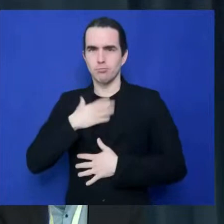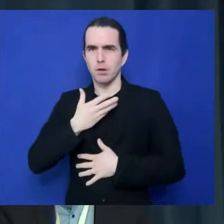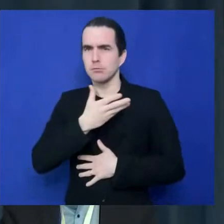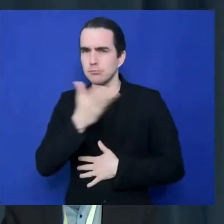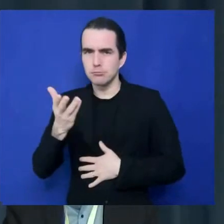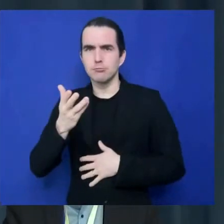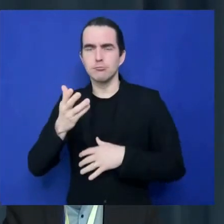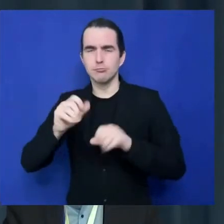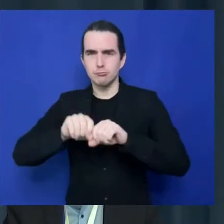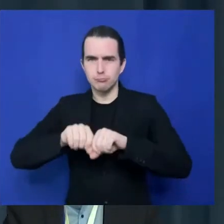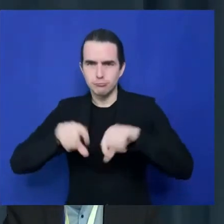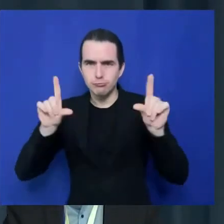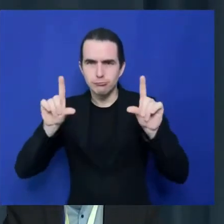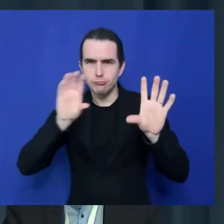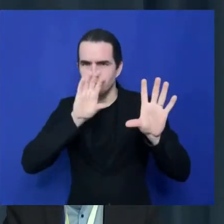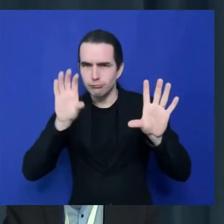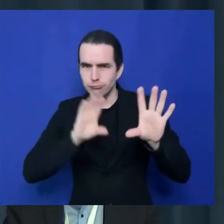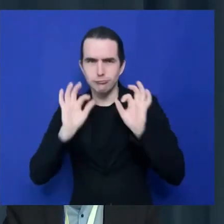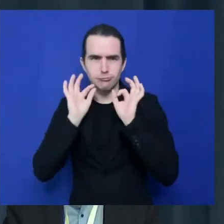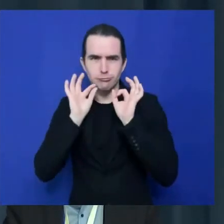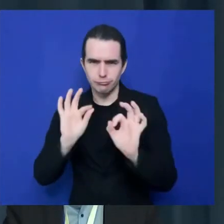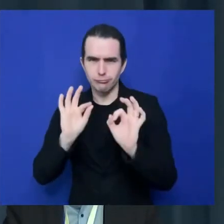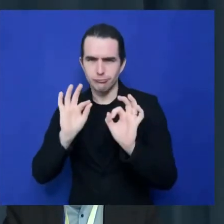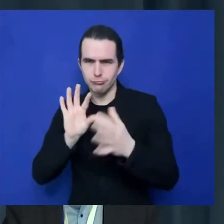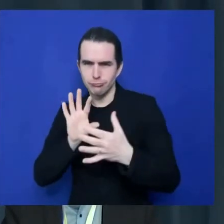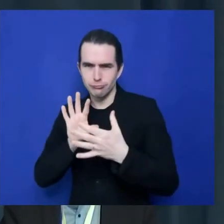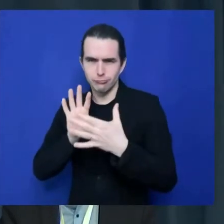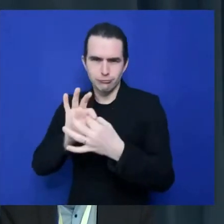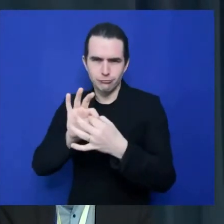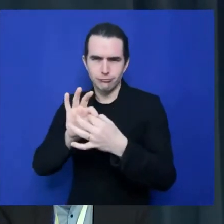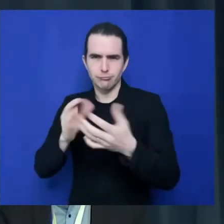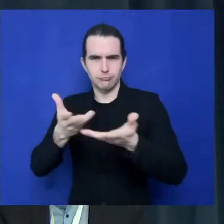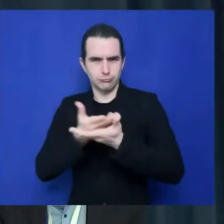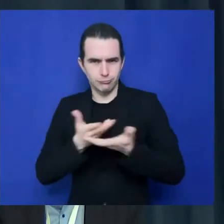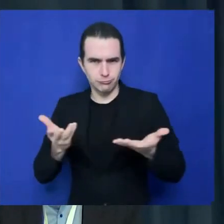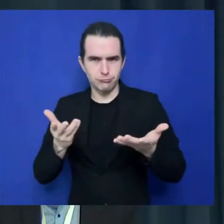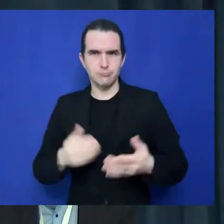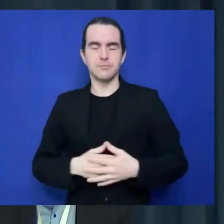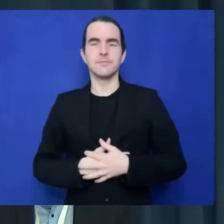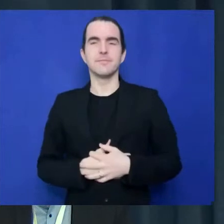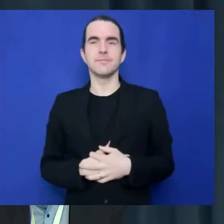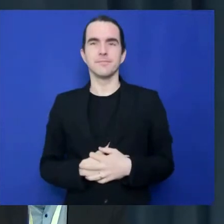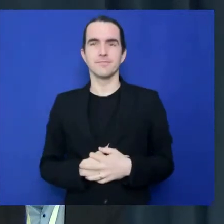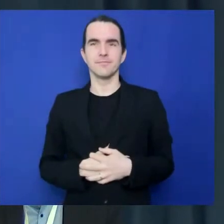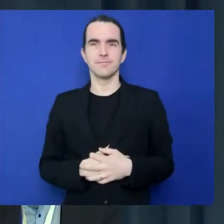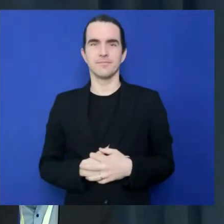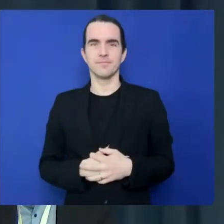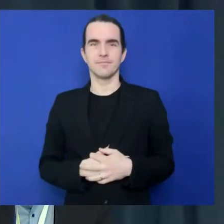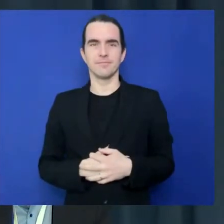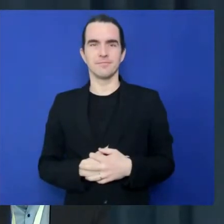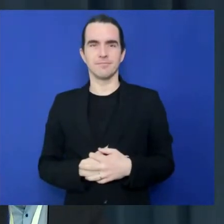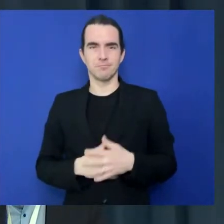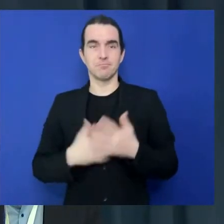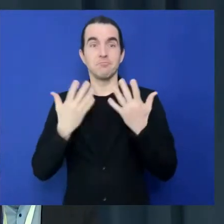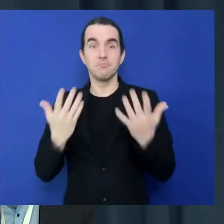happened, I do want us to remember what happened in COP at the end of the